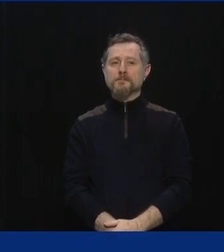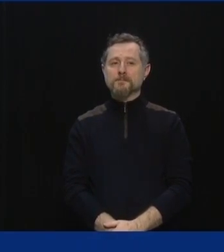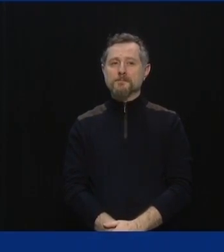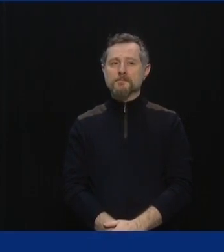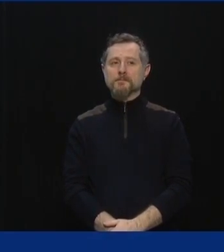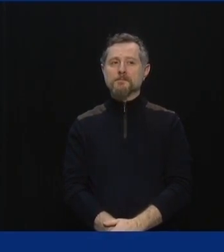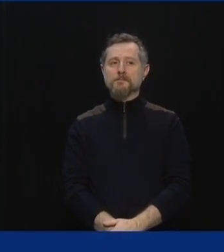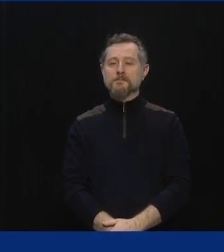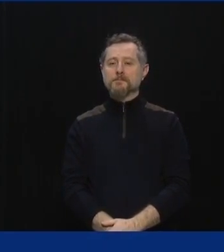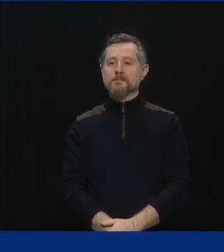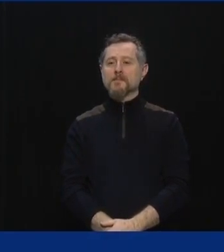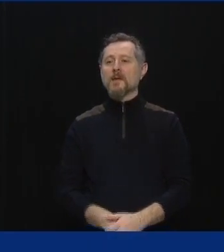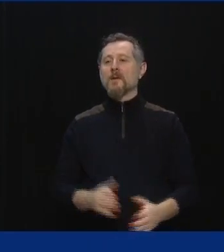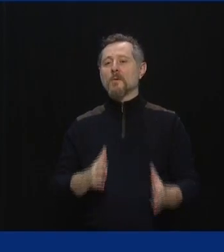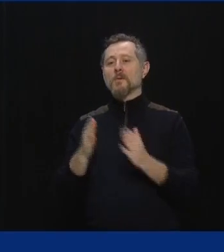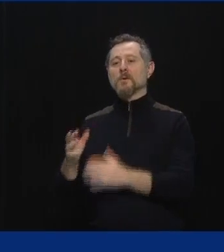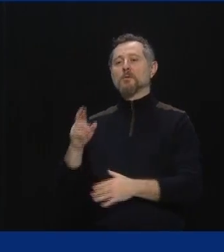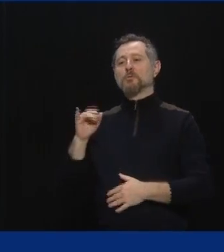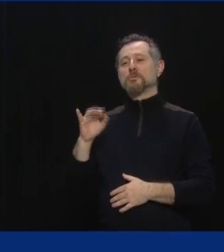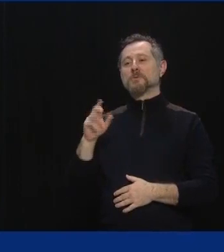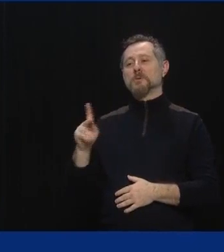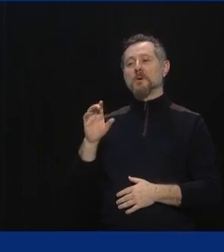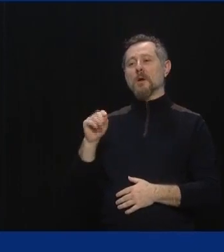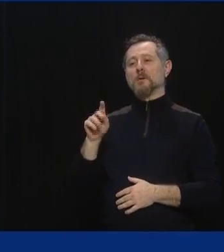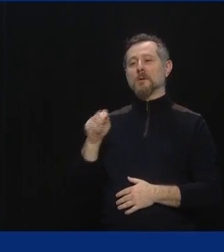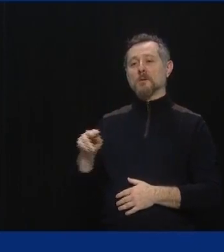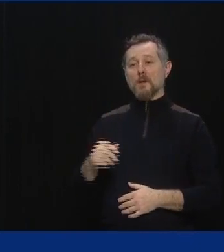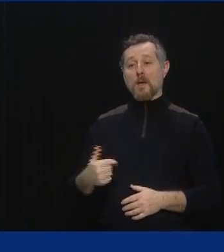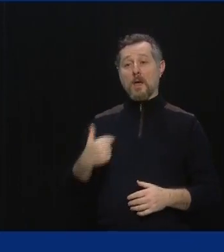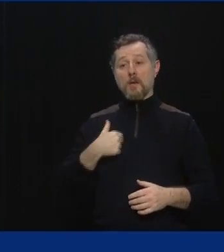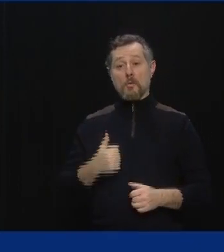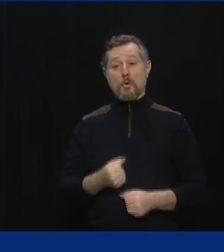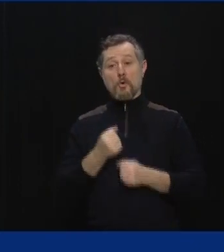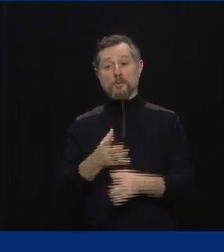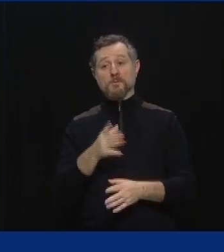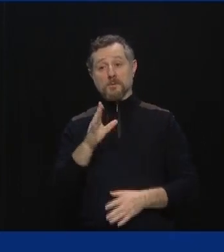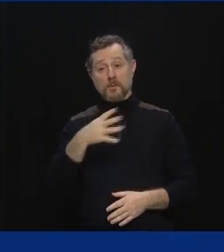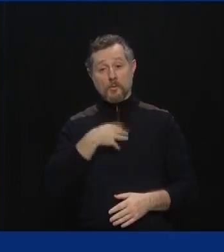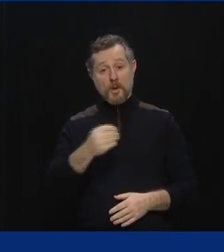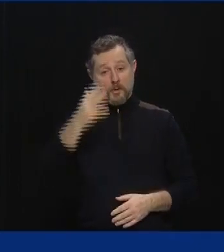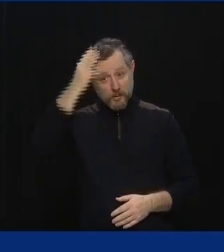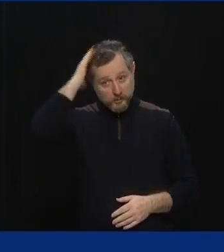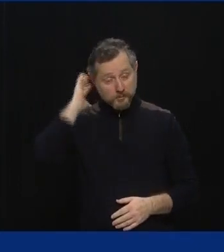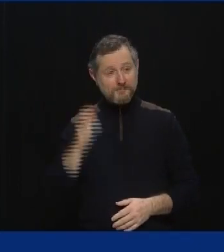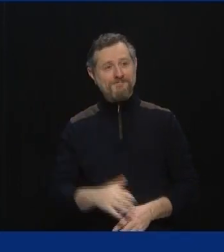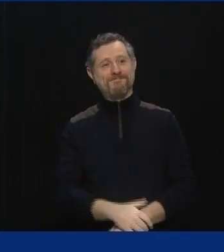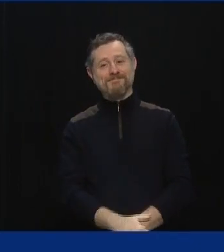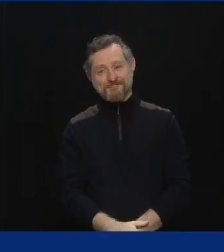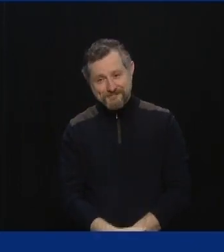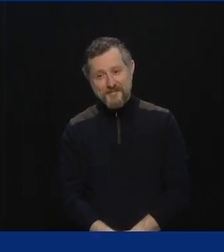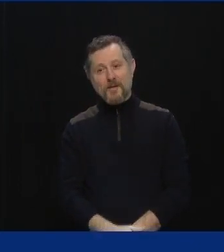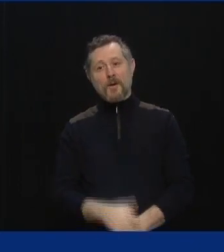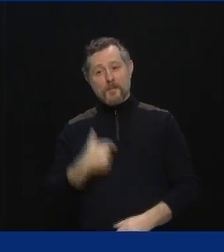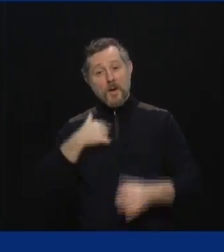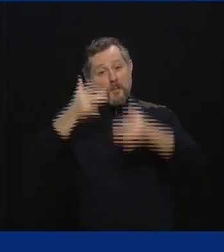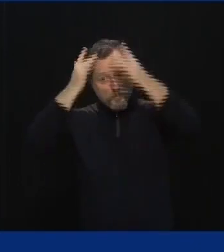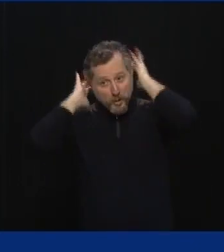To Rick Cotton, who says that I gave him white hair, I have none left because of